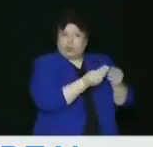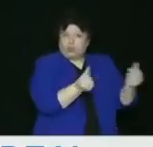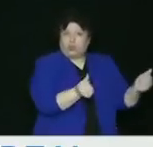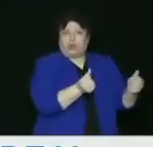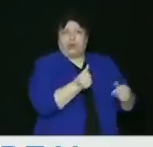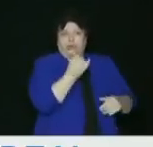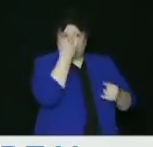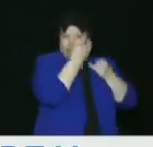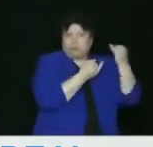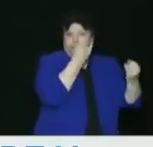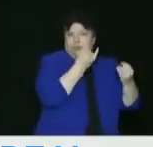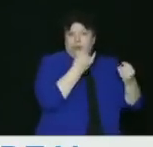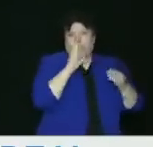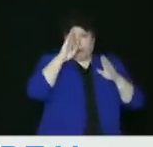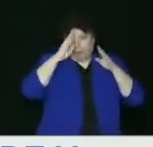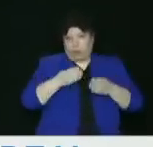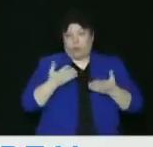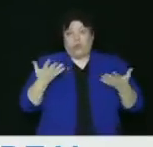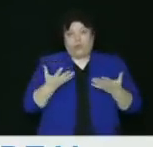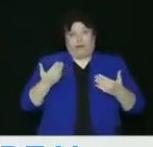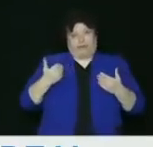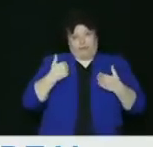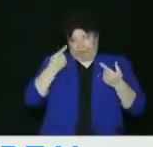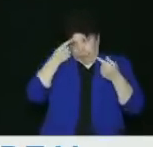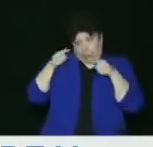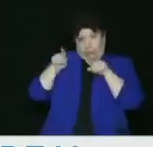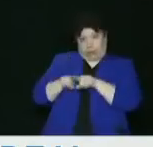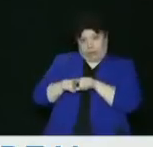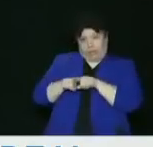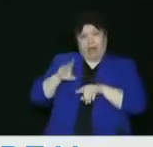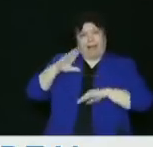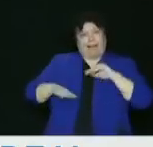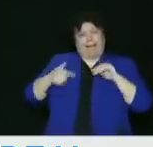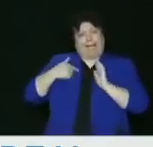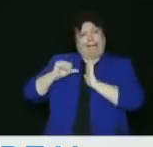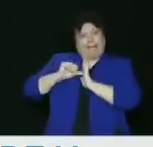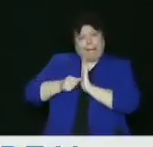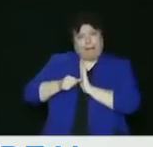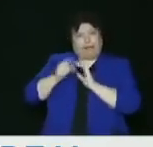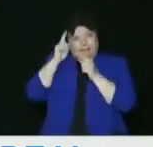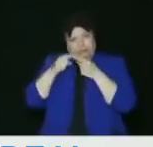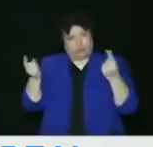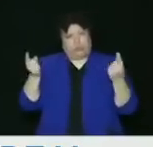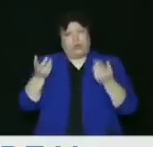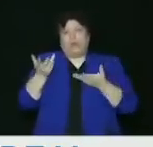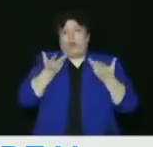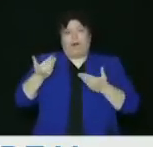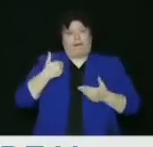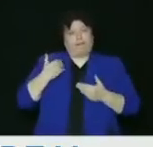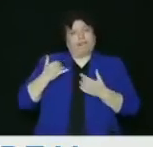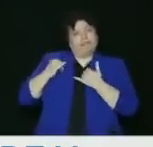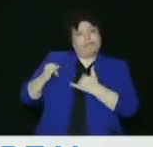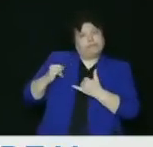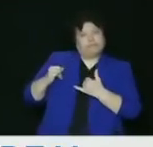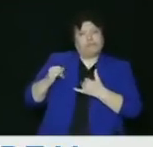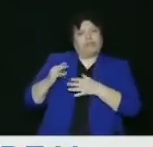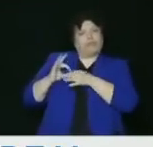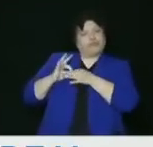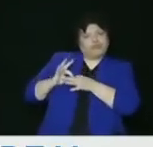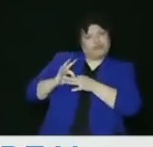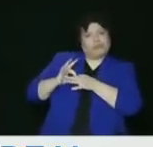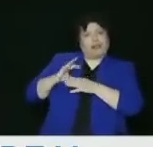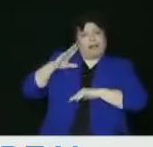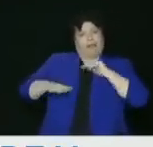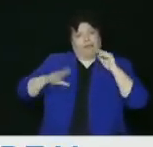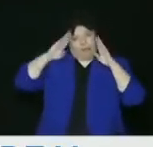on instead of what we disagree on what unites us instead of on what divides us.